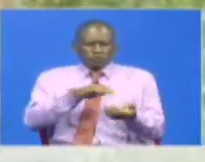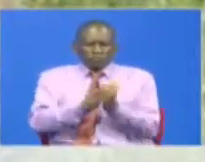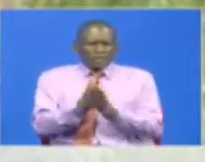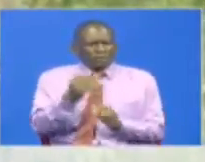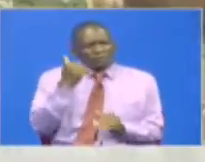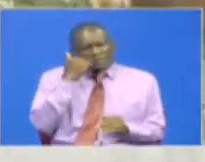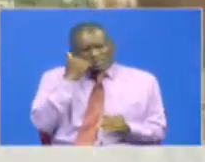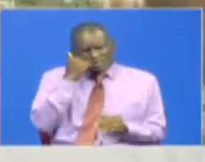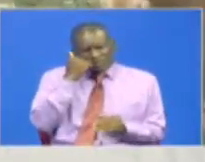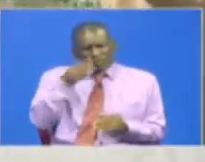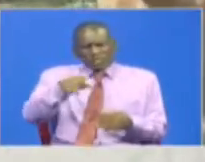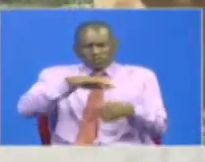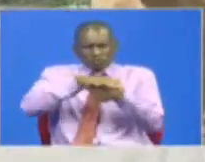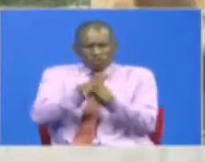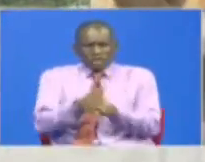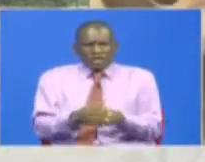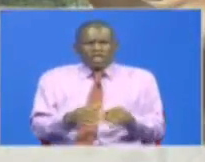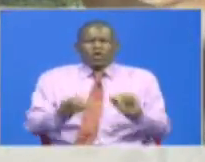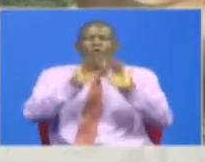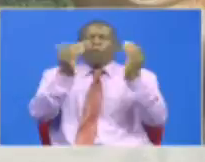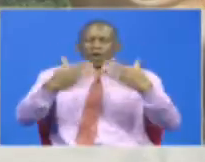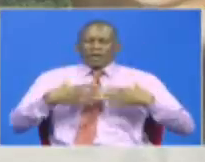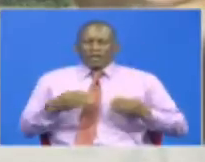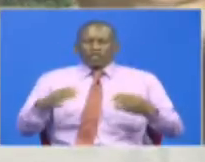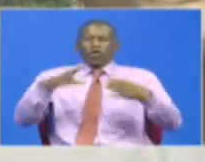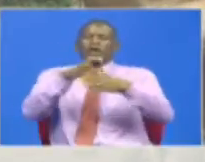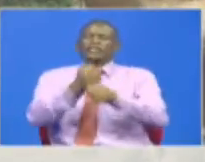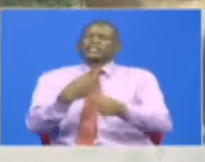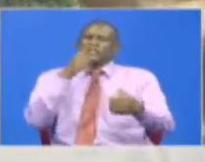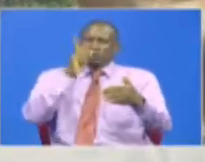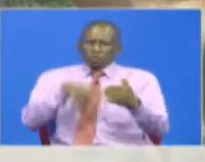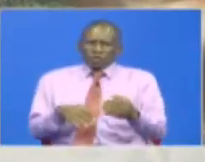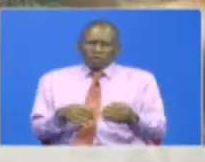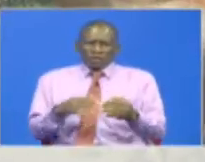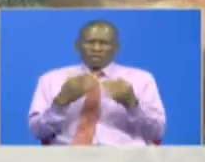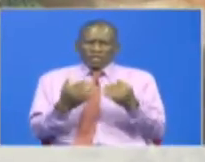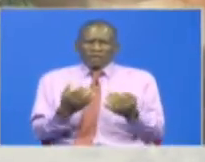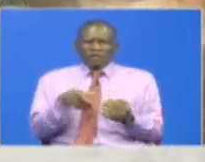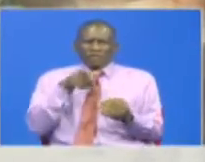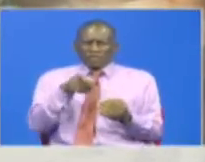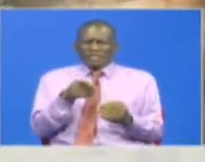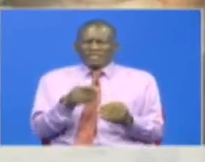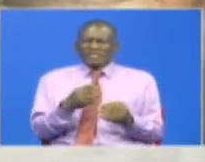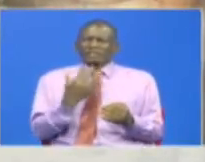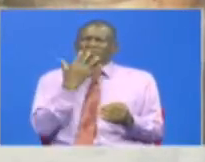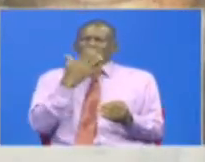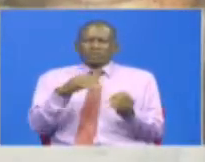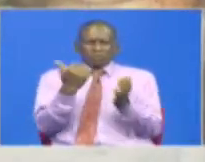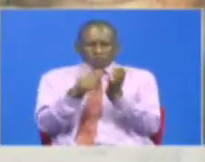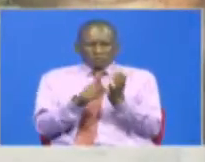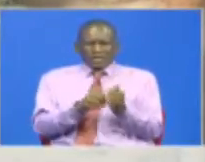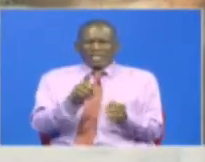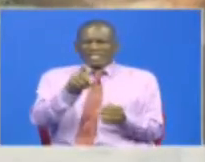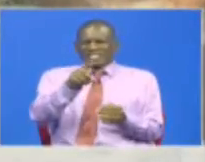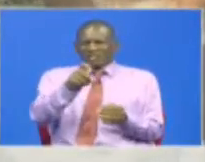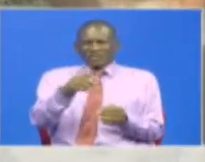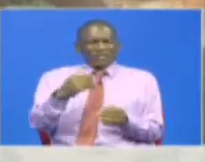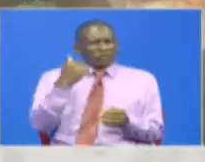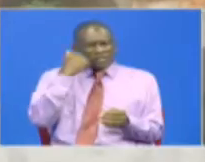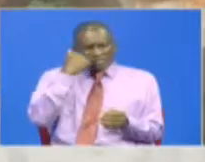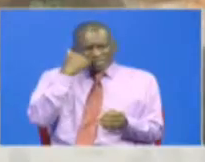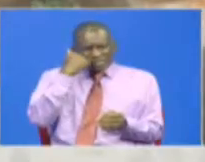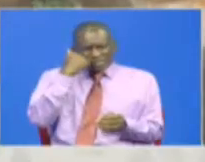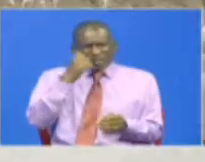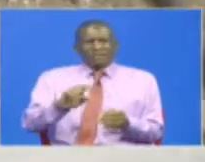na hiyo corona. The World Health Organization says the Middle East Respiratory Syndrome is a viral respiratory disease